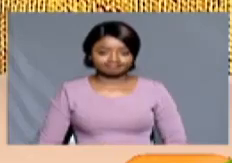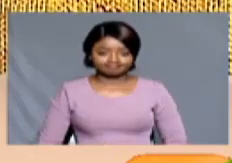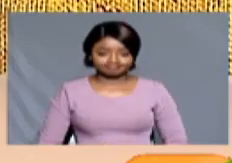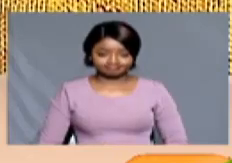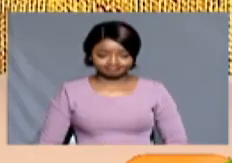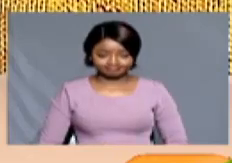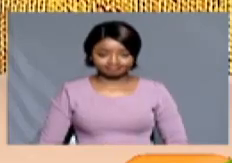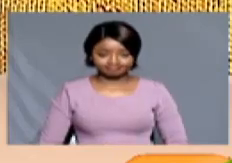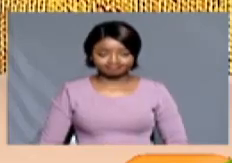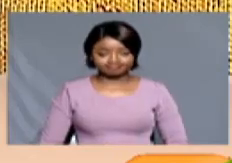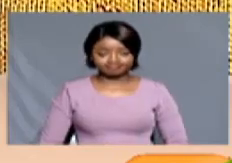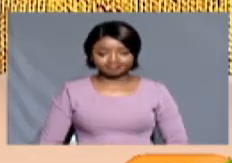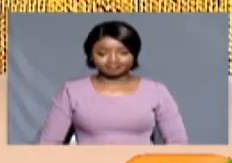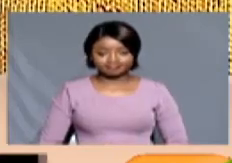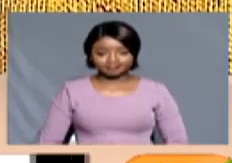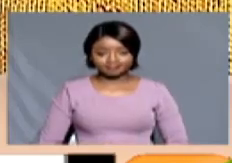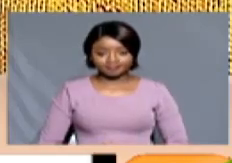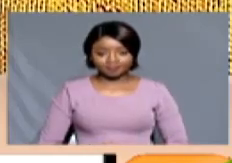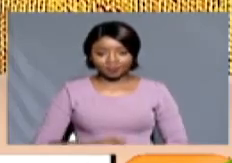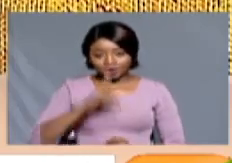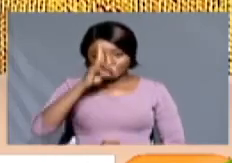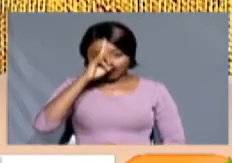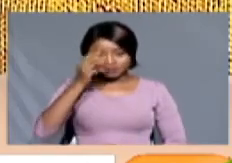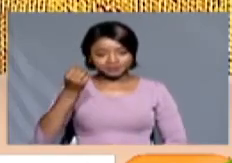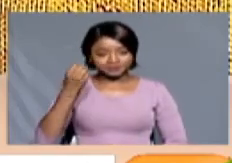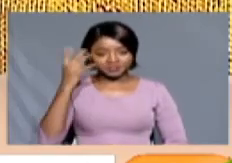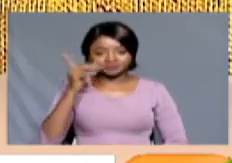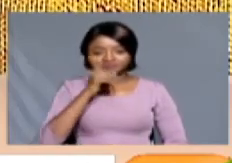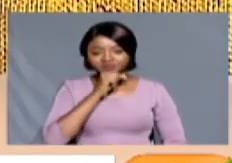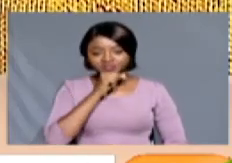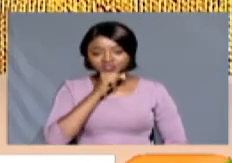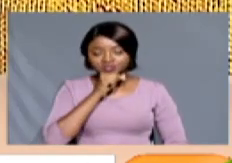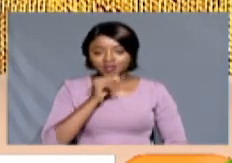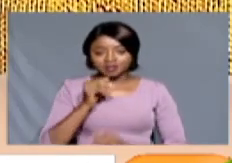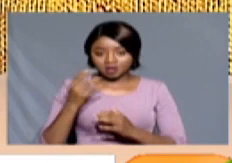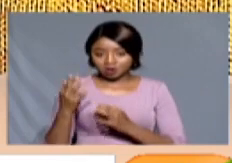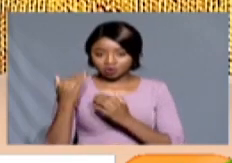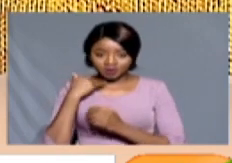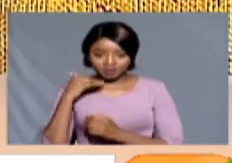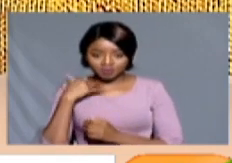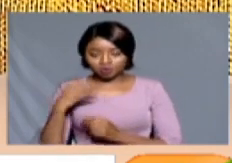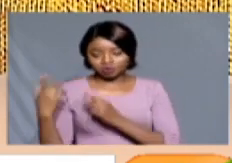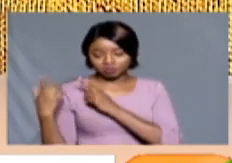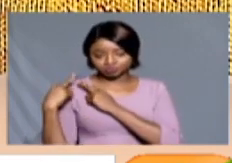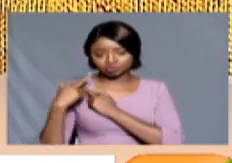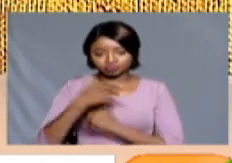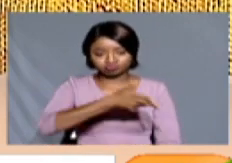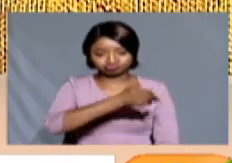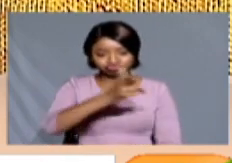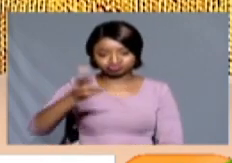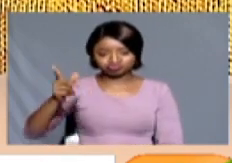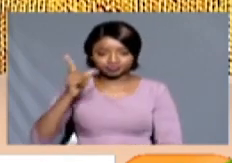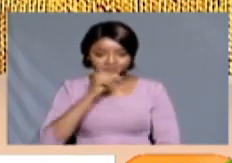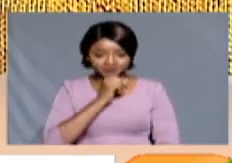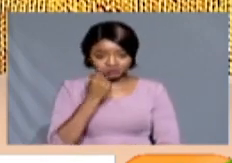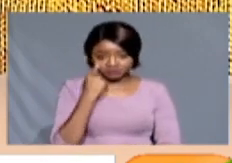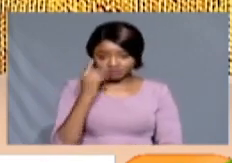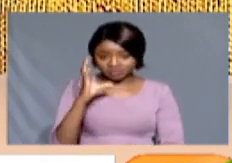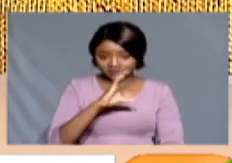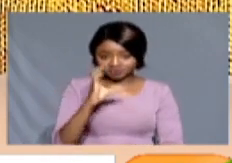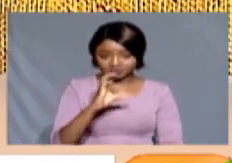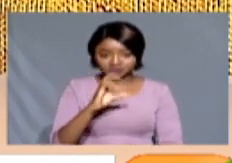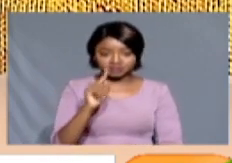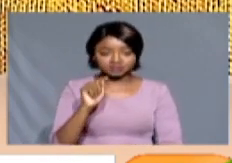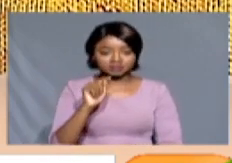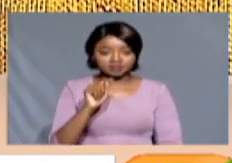Now, police have identified the suspect seen shooting a shopper during a robbery incident captured on CCTV in Kasarani